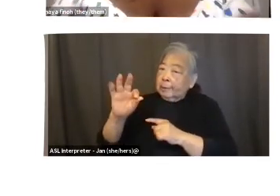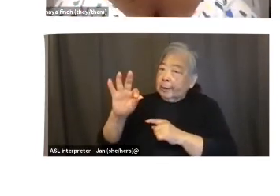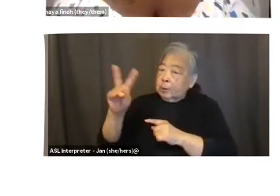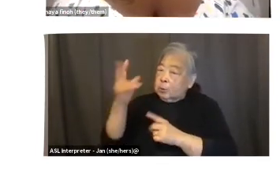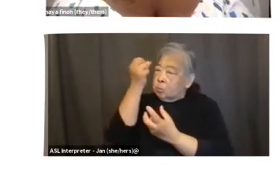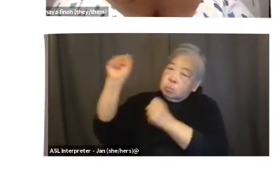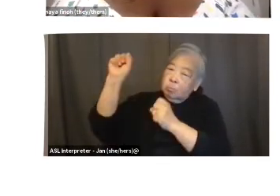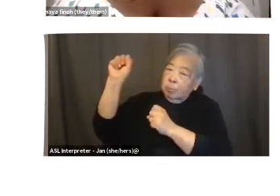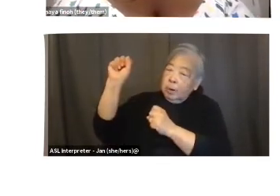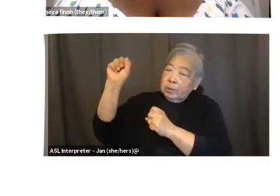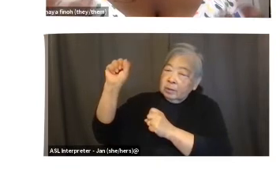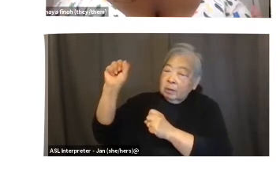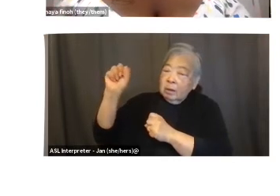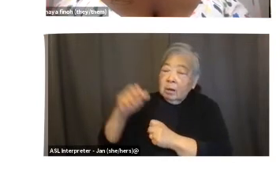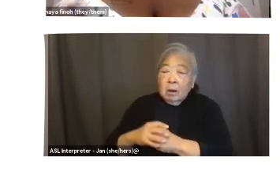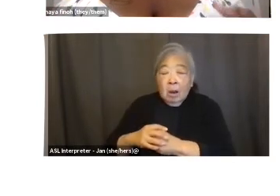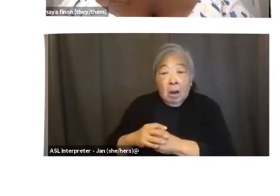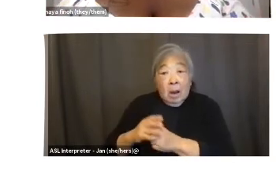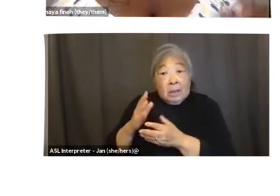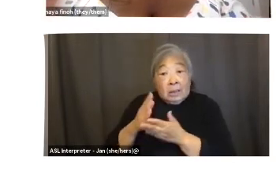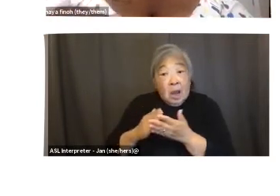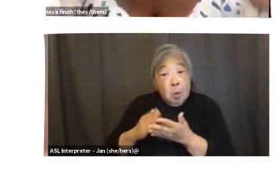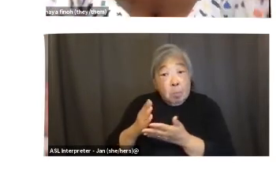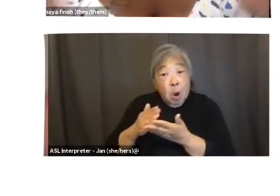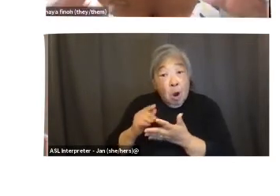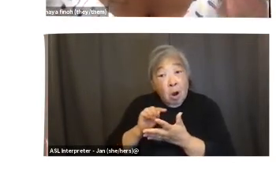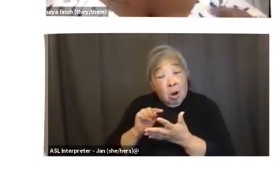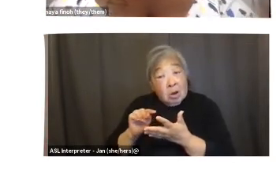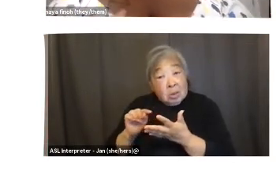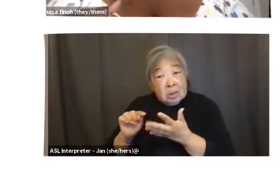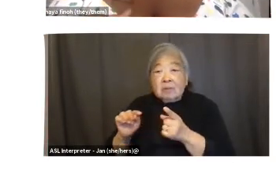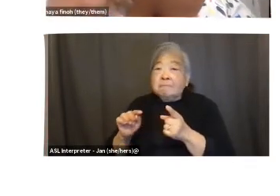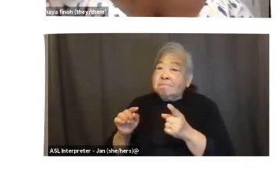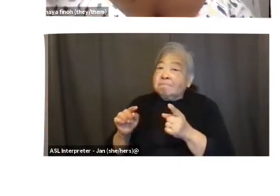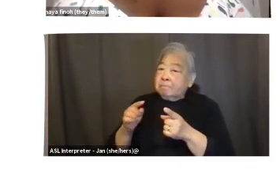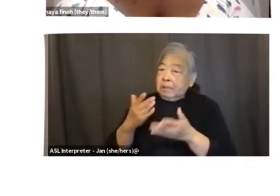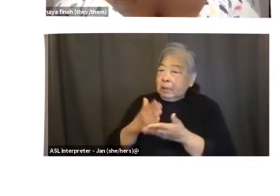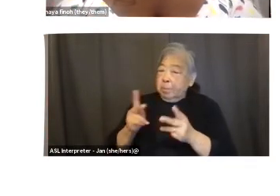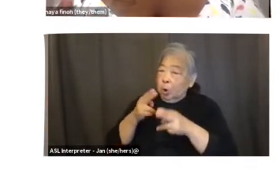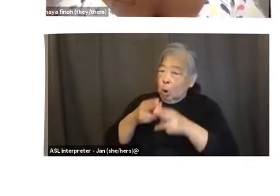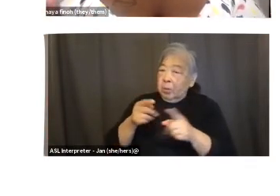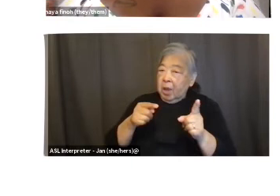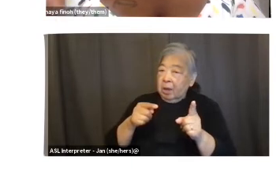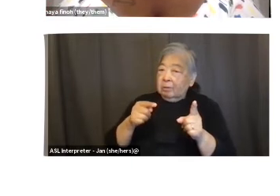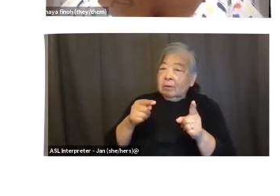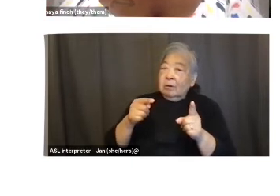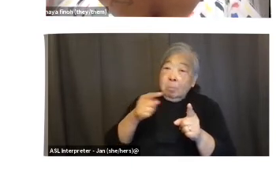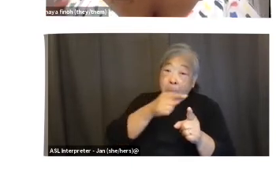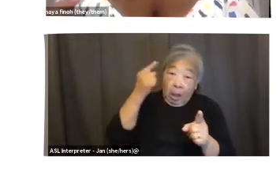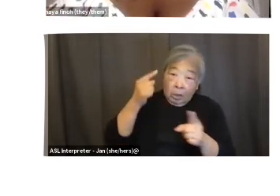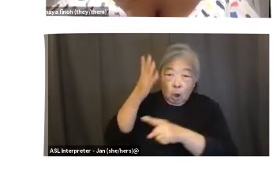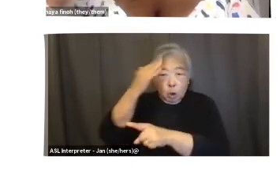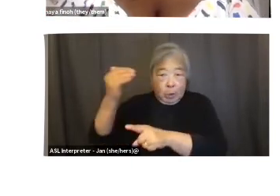Some aspects of the uprising have been positioned as a Black Korean conflict, with Black people as the primary